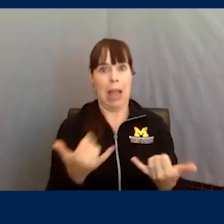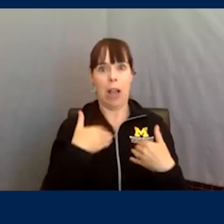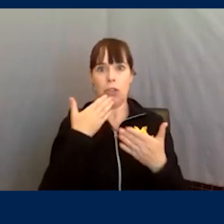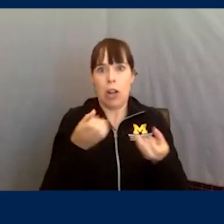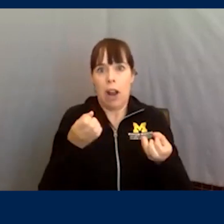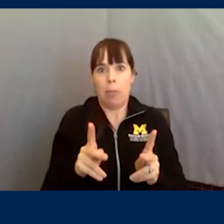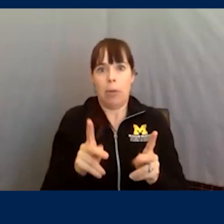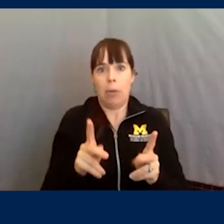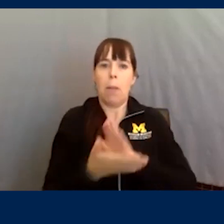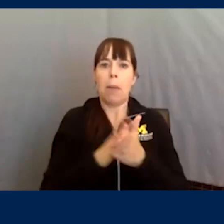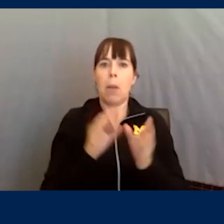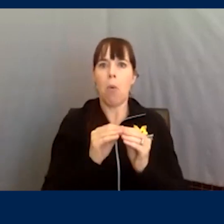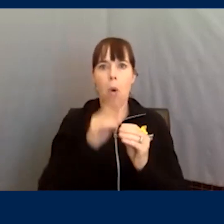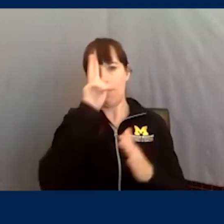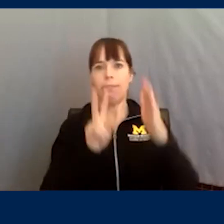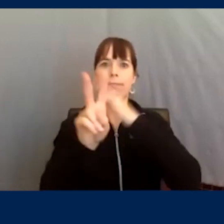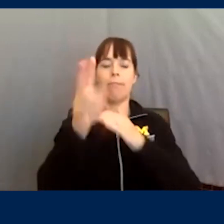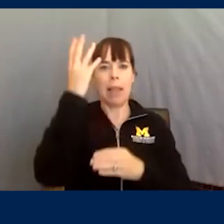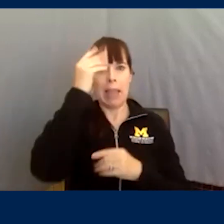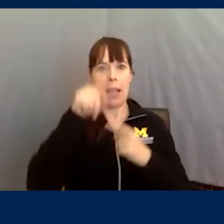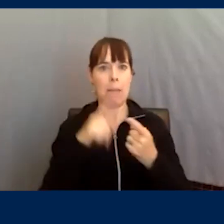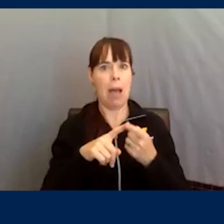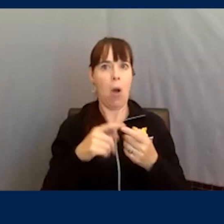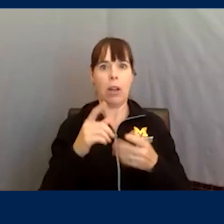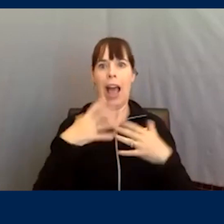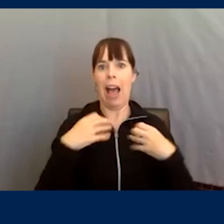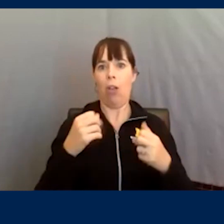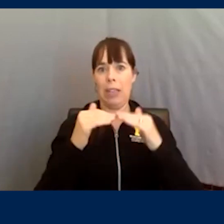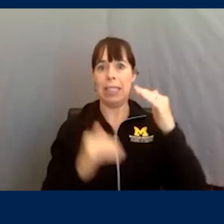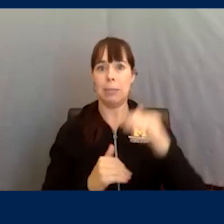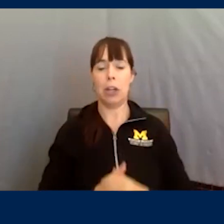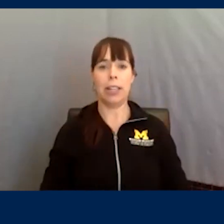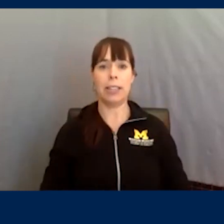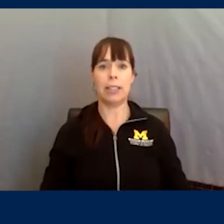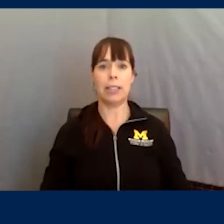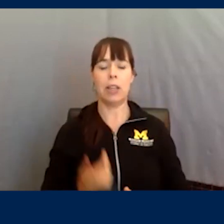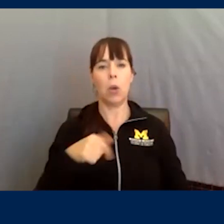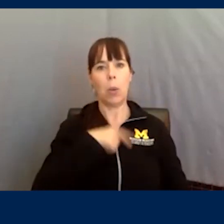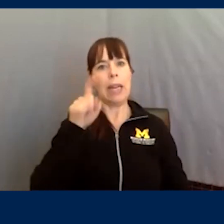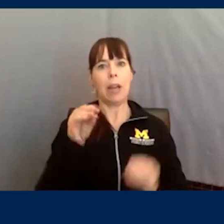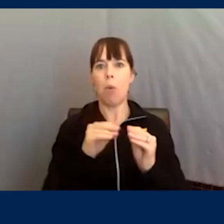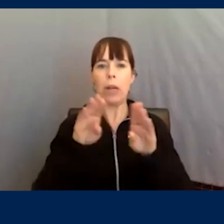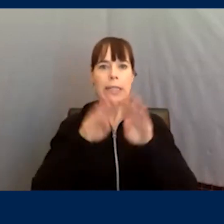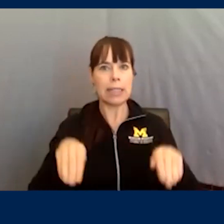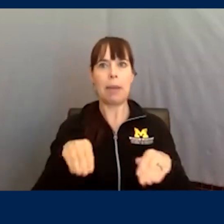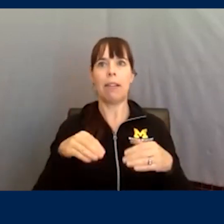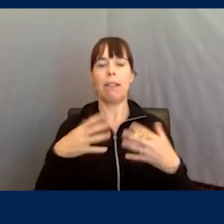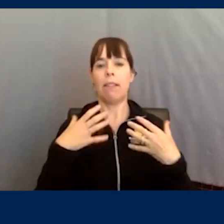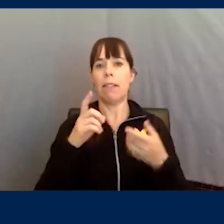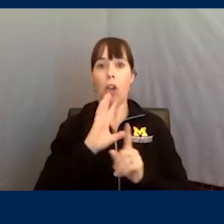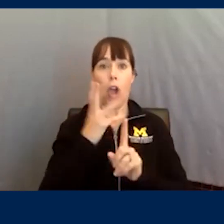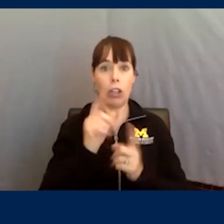become a more forward-thinking organization about disparities. We need more systemic culture change